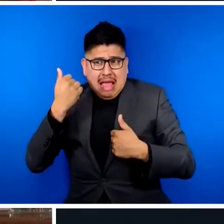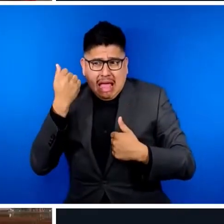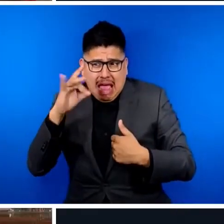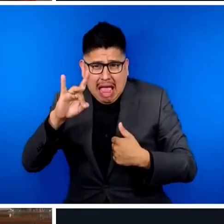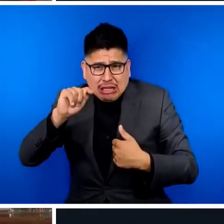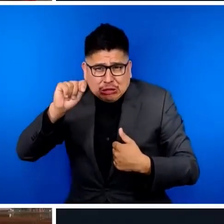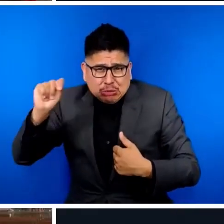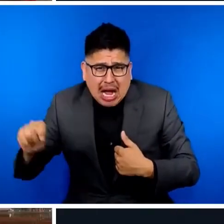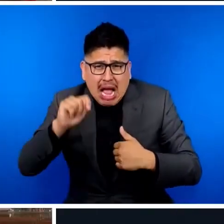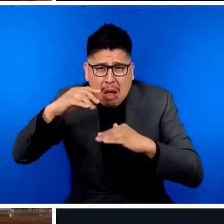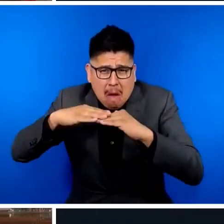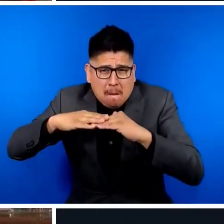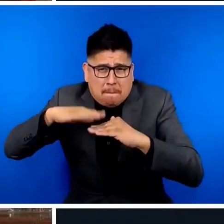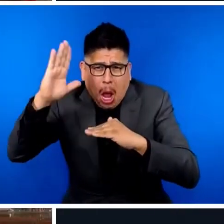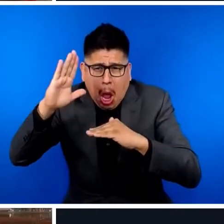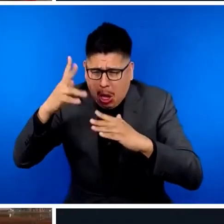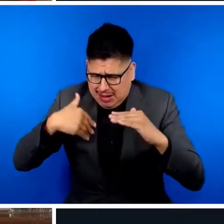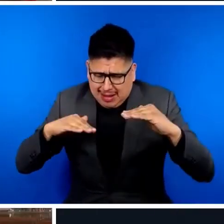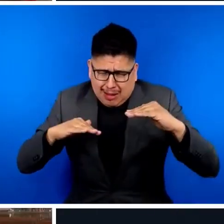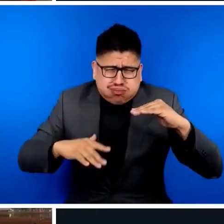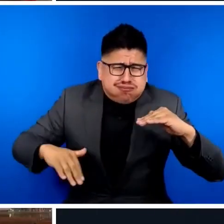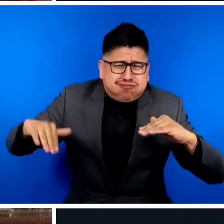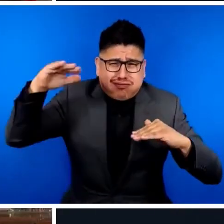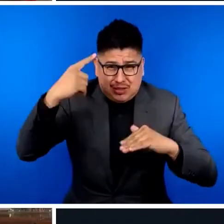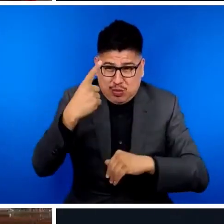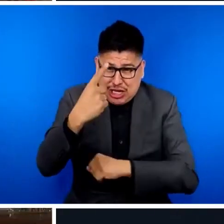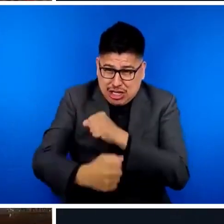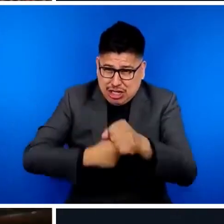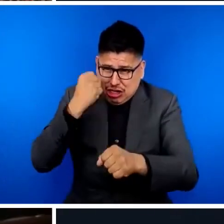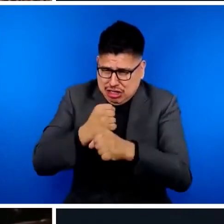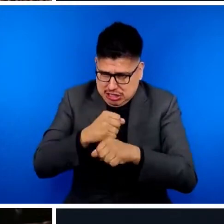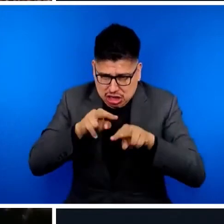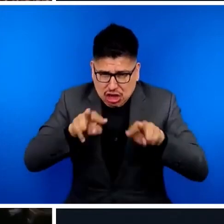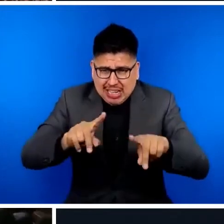a difference a president makes.